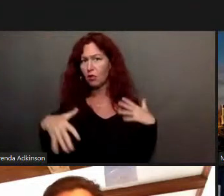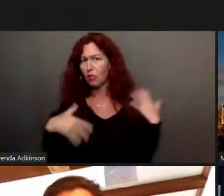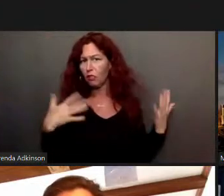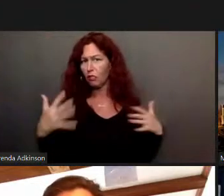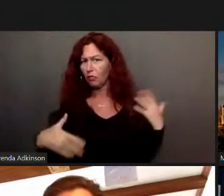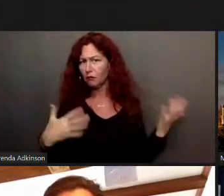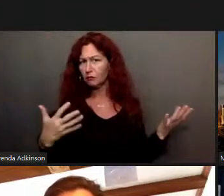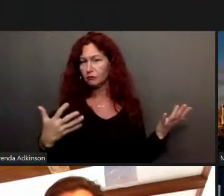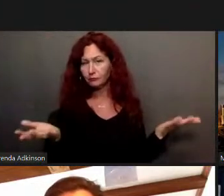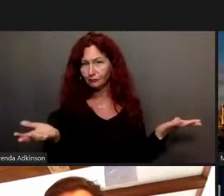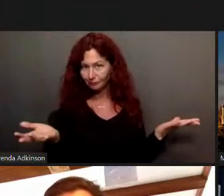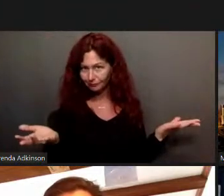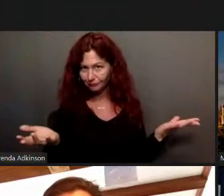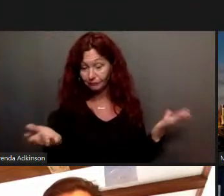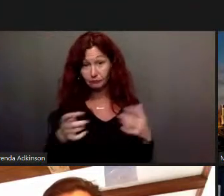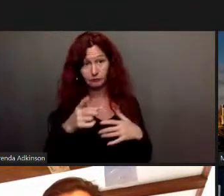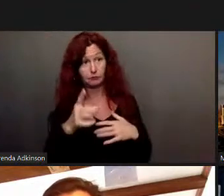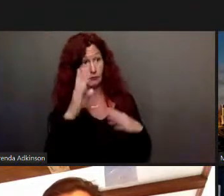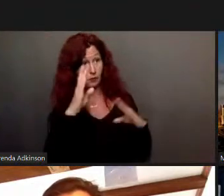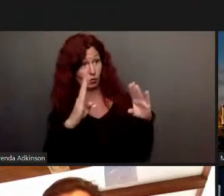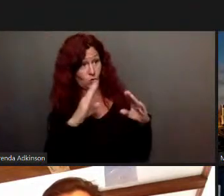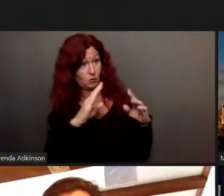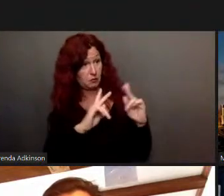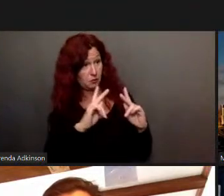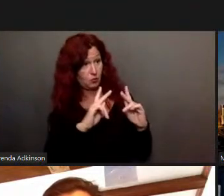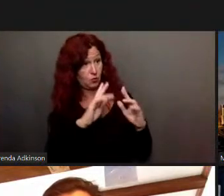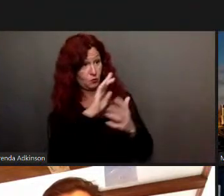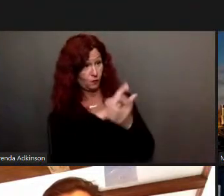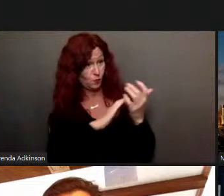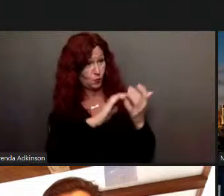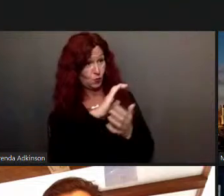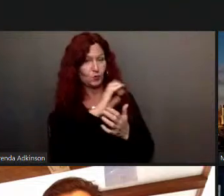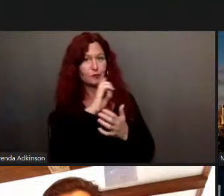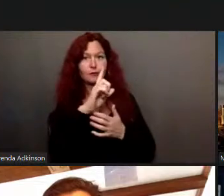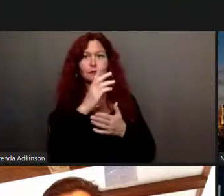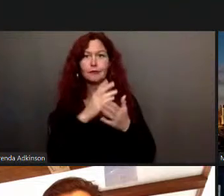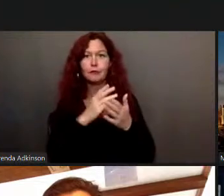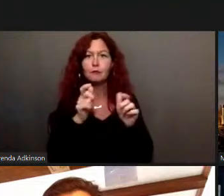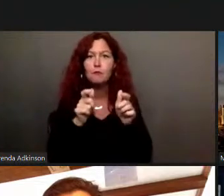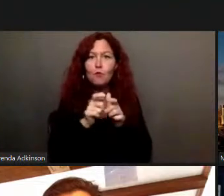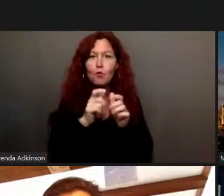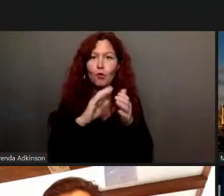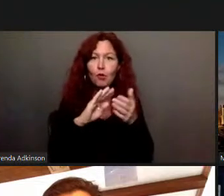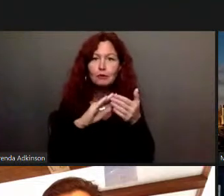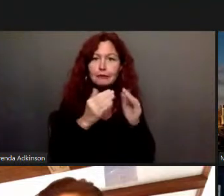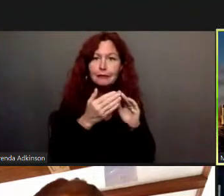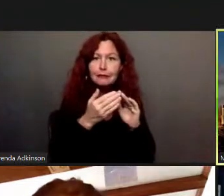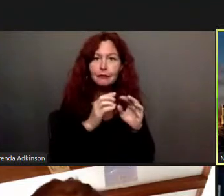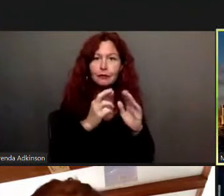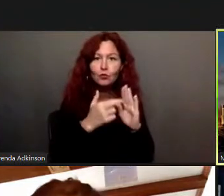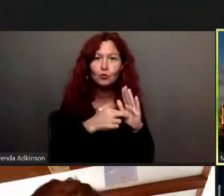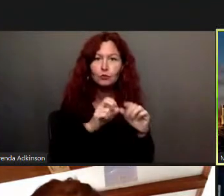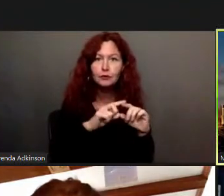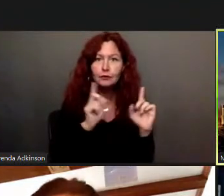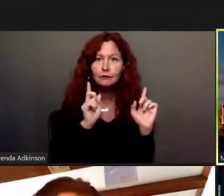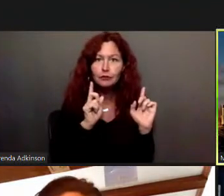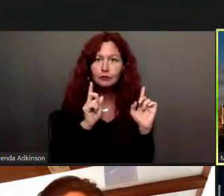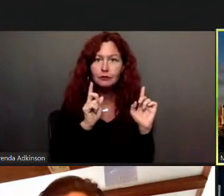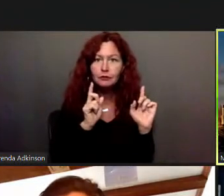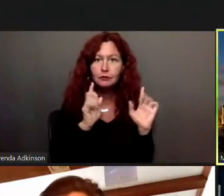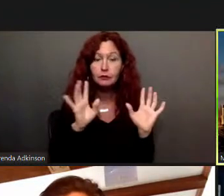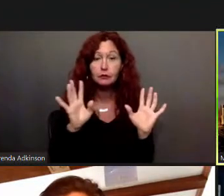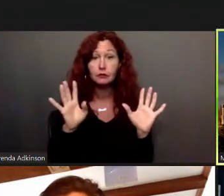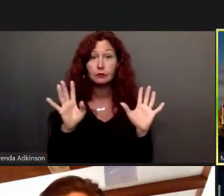Do you worry about their confusion between the city of Miami and Miami-Dade County and some of the unincorporated? Is that Miami-Dade County is not the source